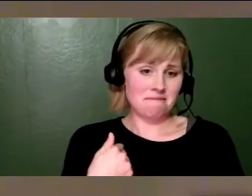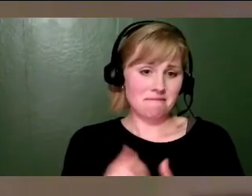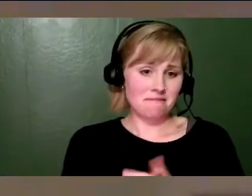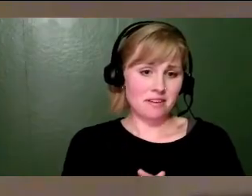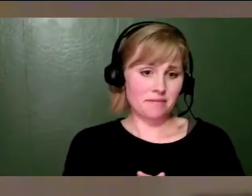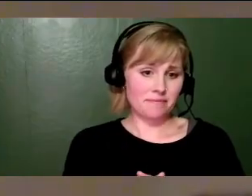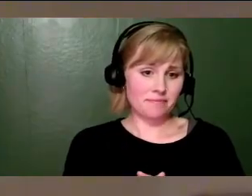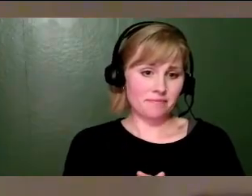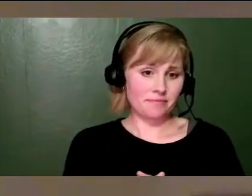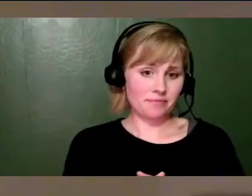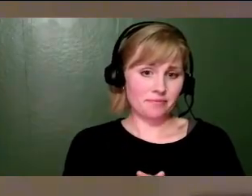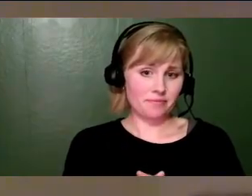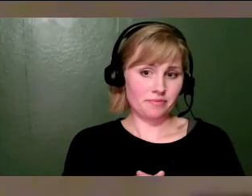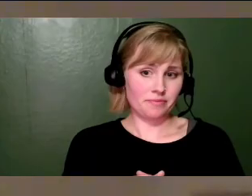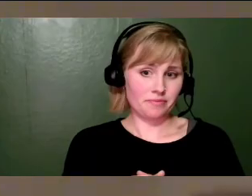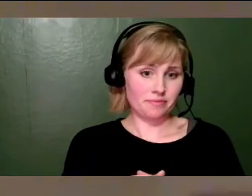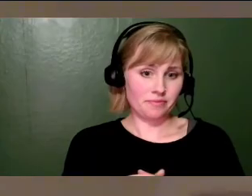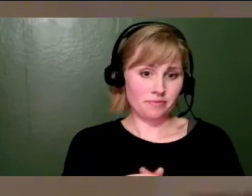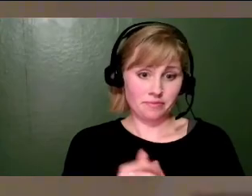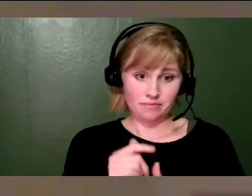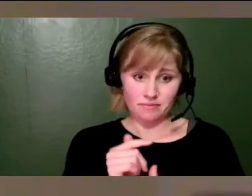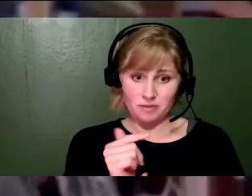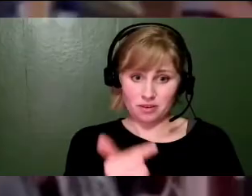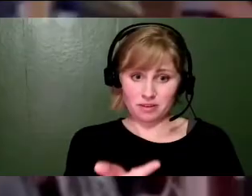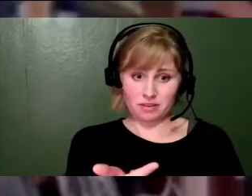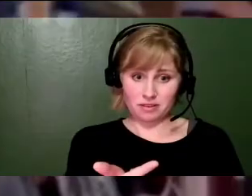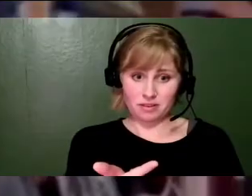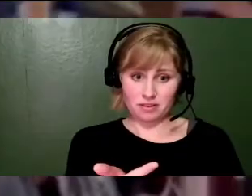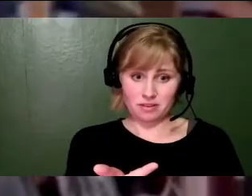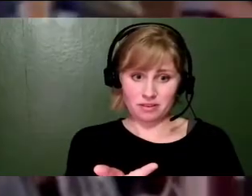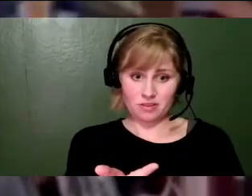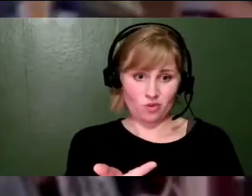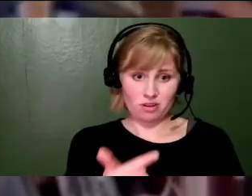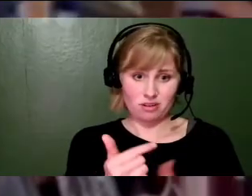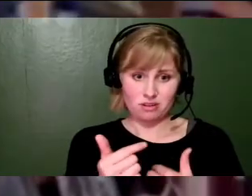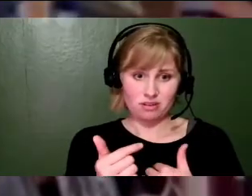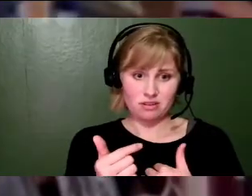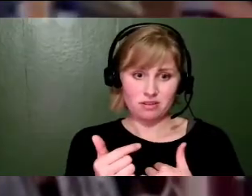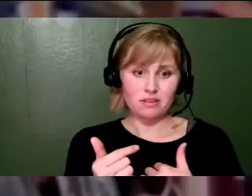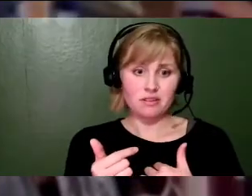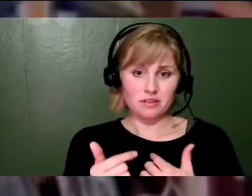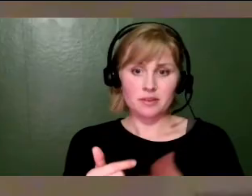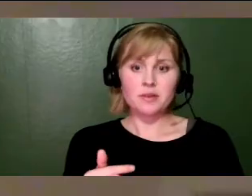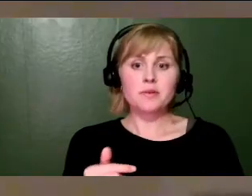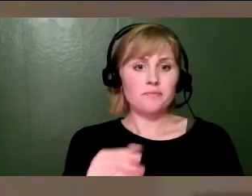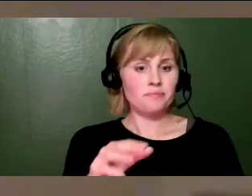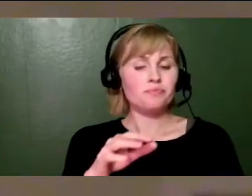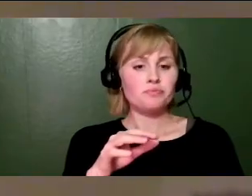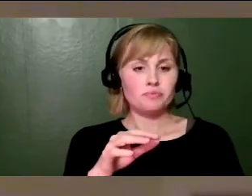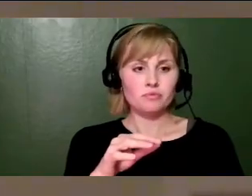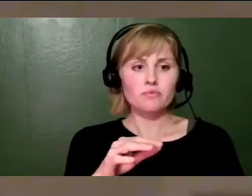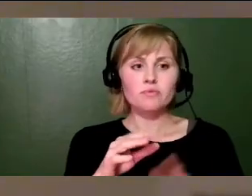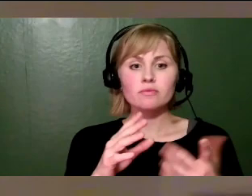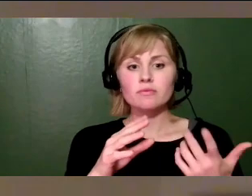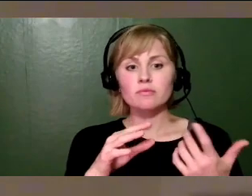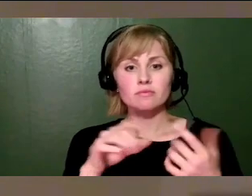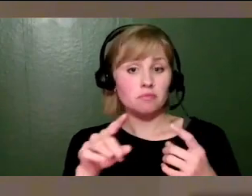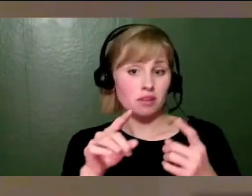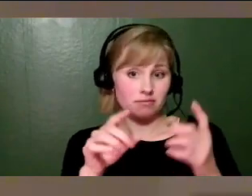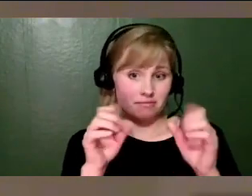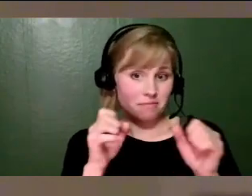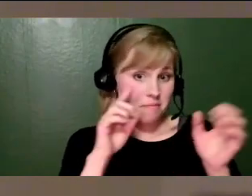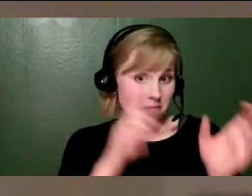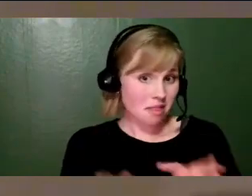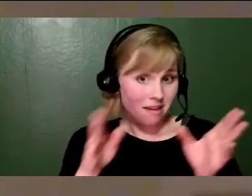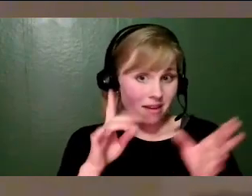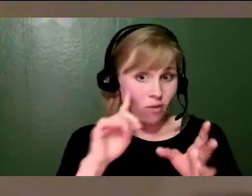We have to keep counting them, don't we? Indeed. Kurt, you're mainly planning for next year, but are there things that you're looking forward to, worried